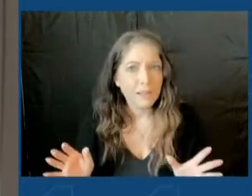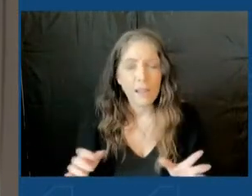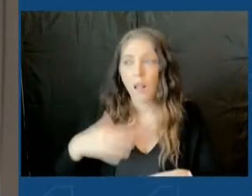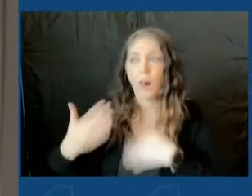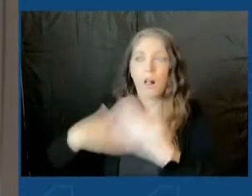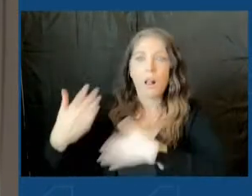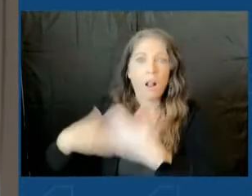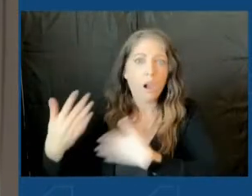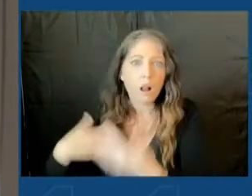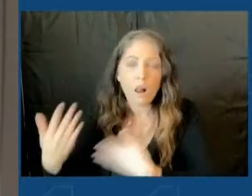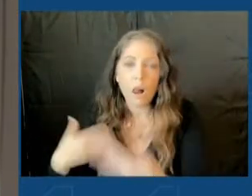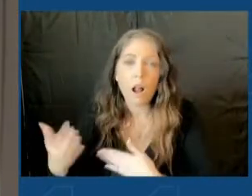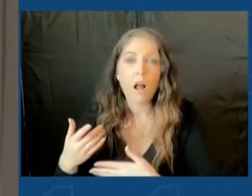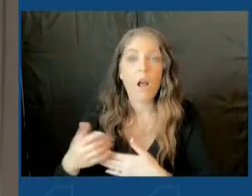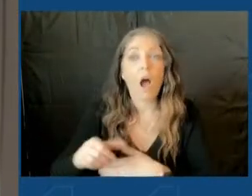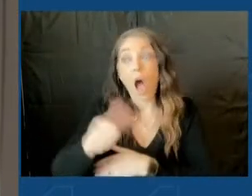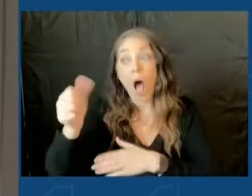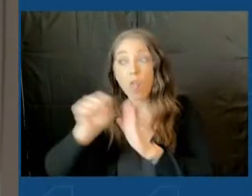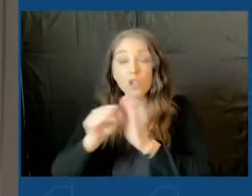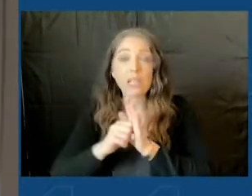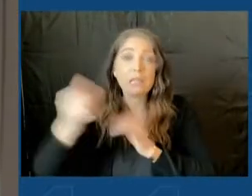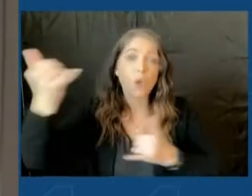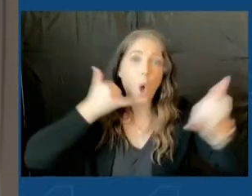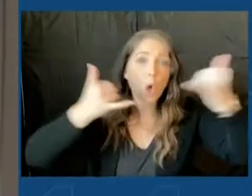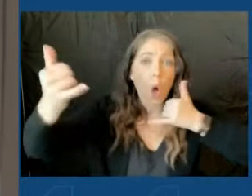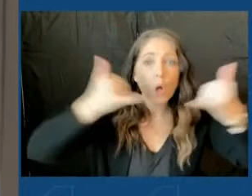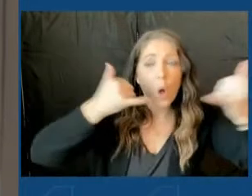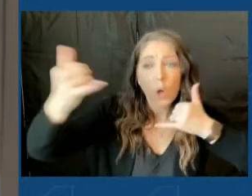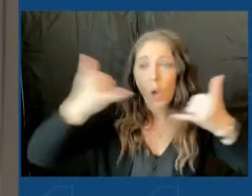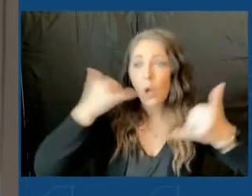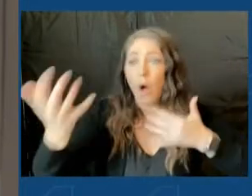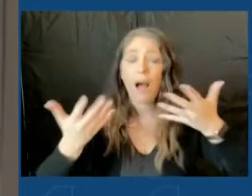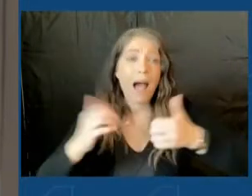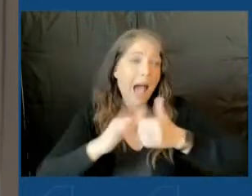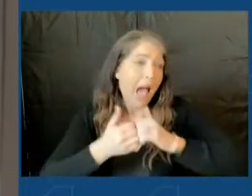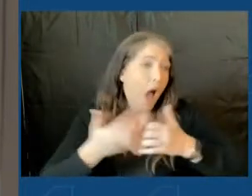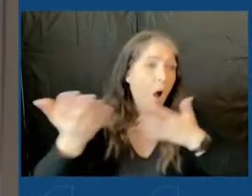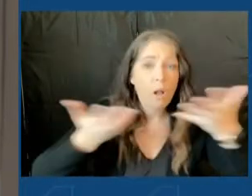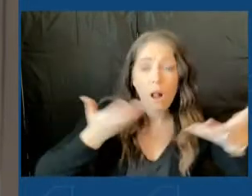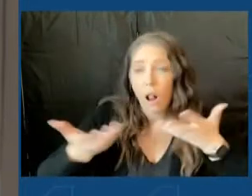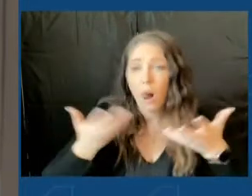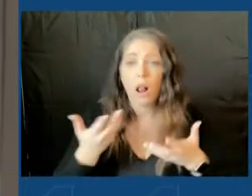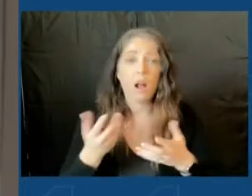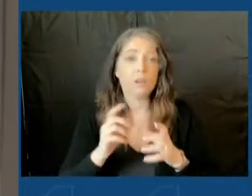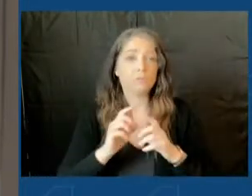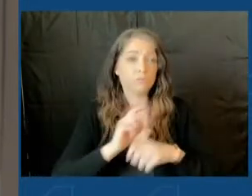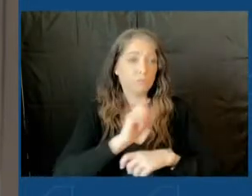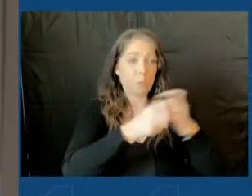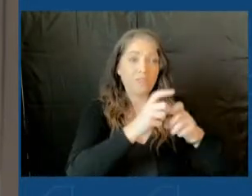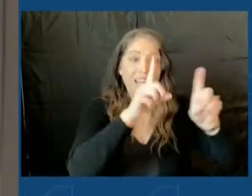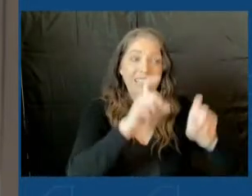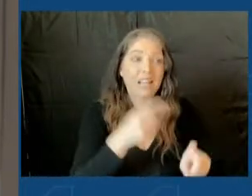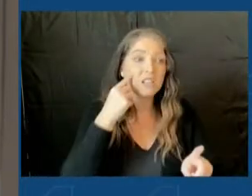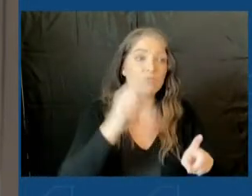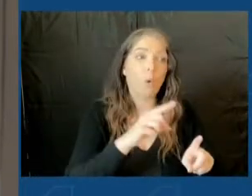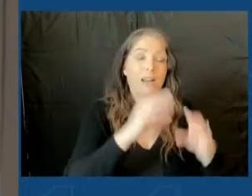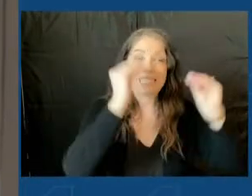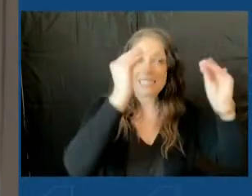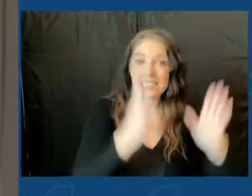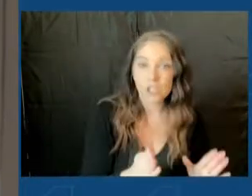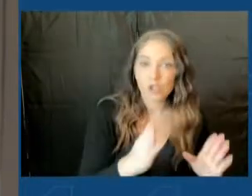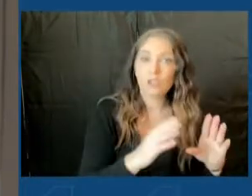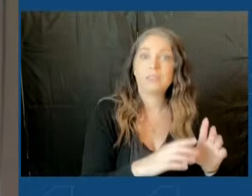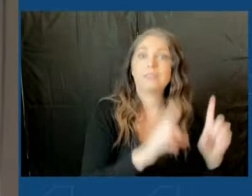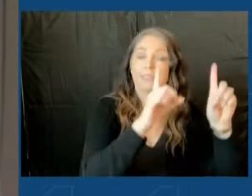calls from other states who were trying to do the same thing, provide tests to kids and to teachers ahead of the